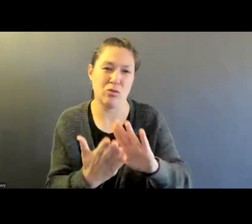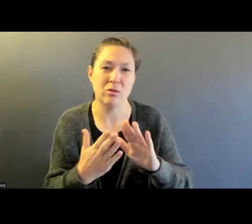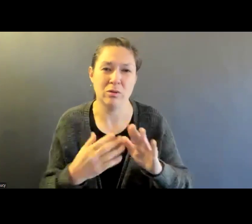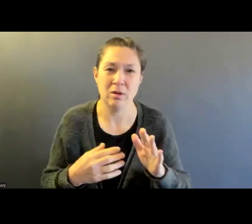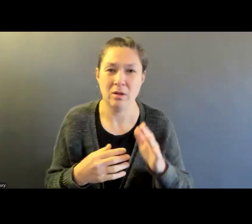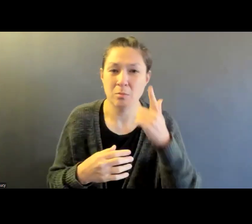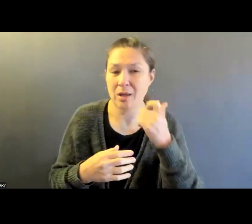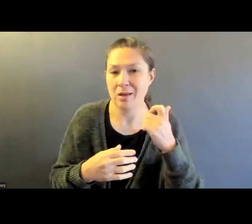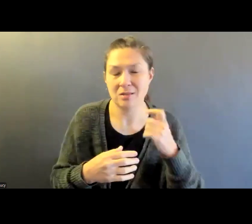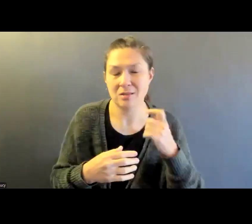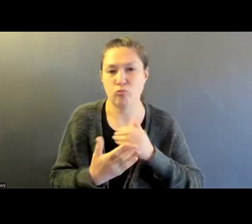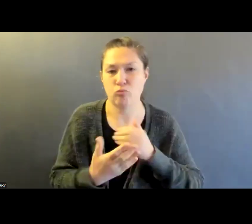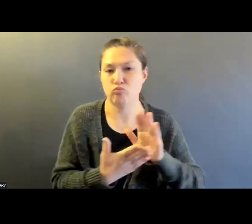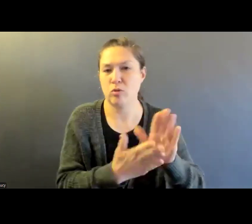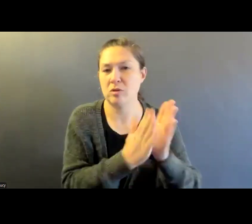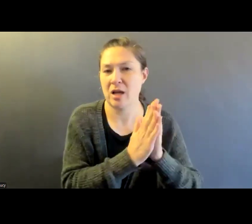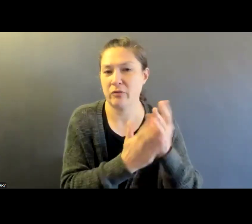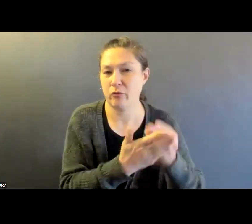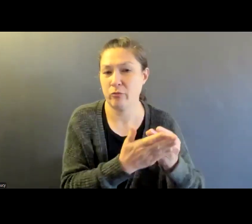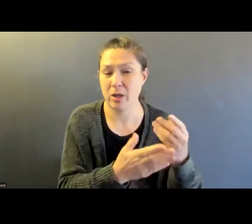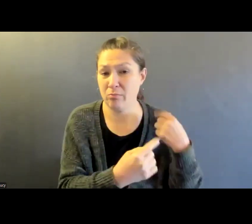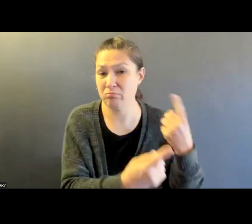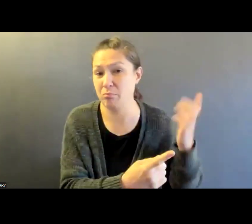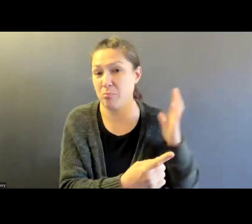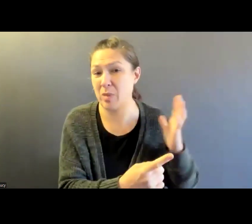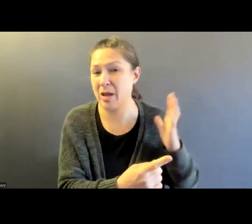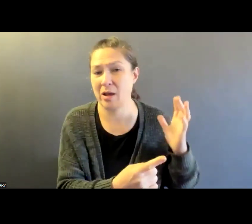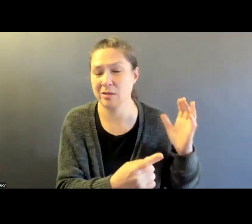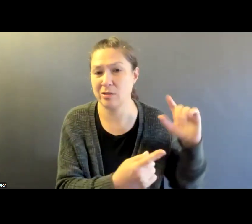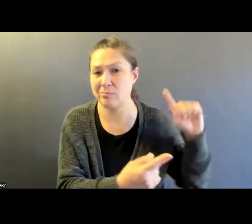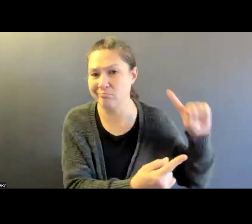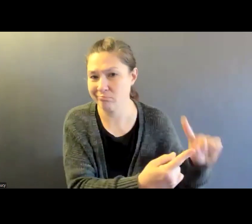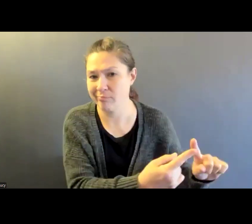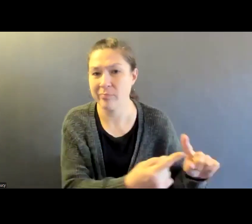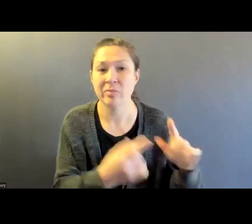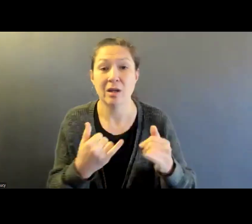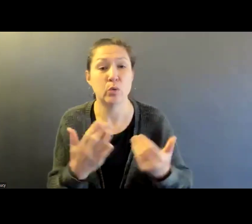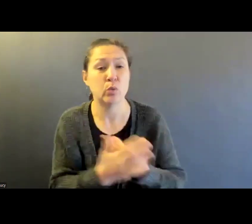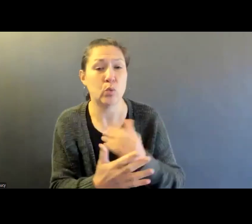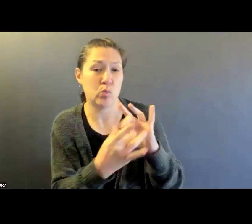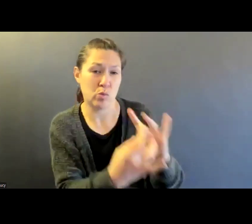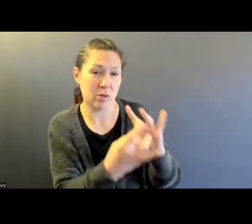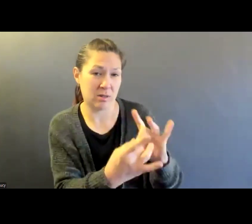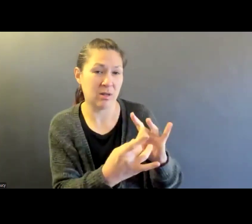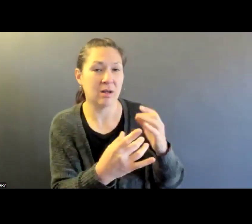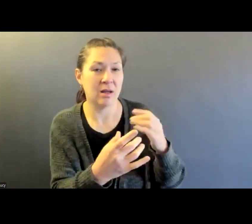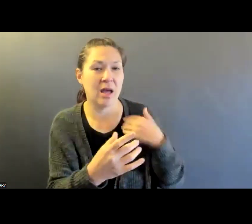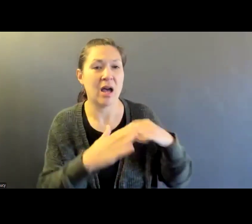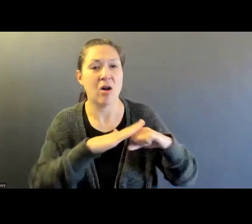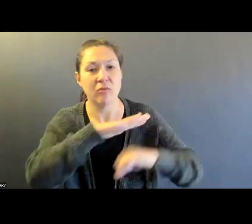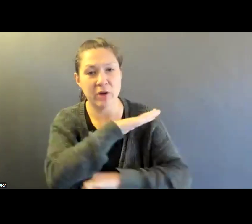and it isn't the service model we've used in the past. So it's a new relationship we're building with a lot of foundations, legacy